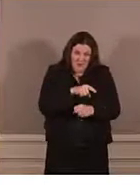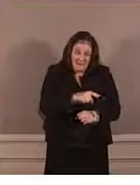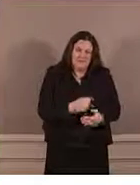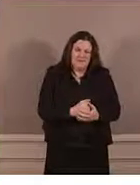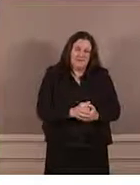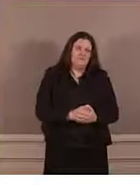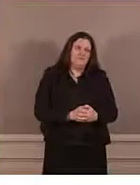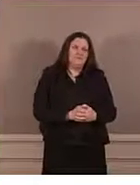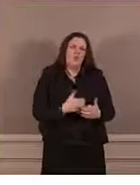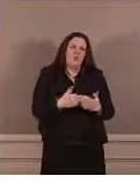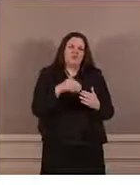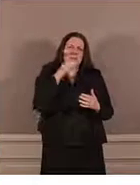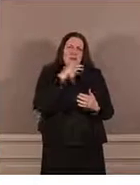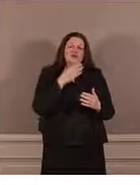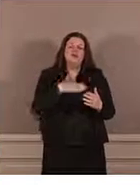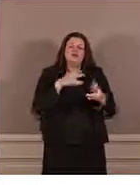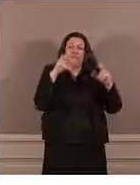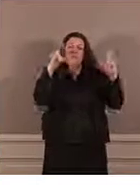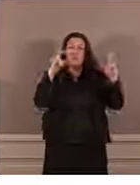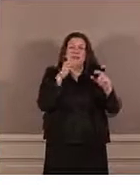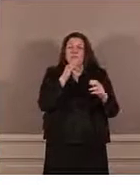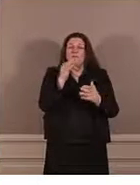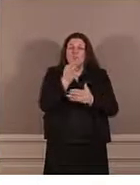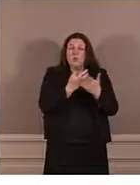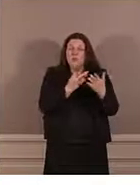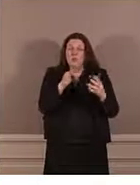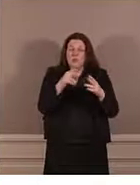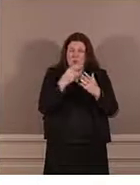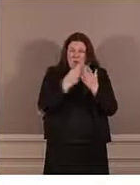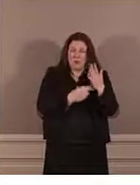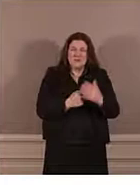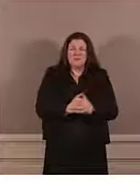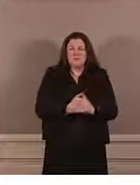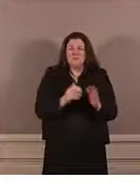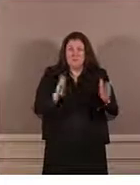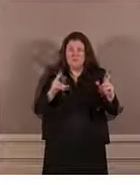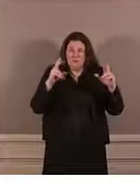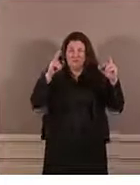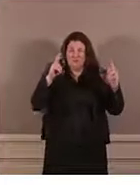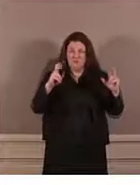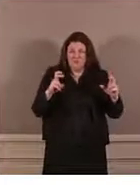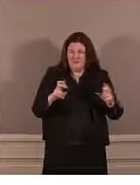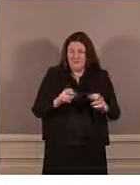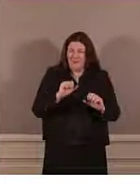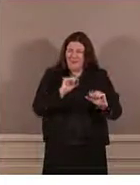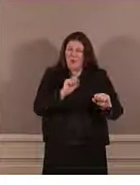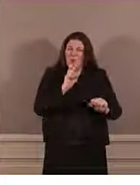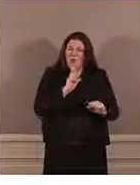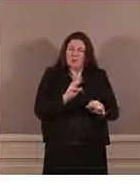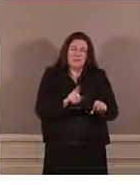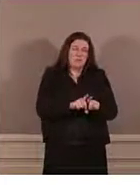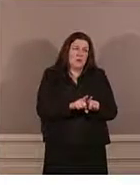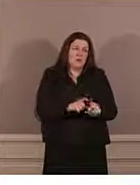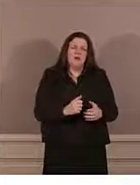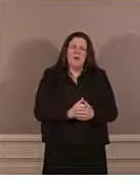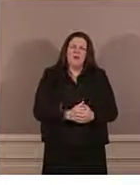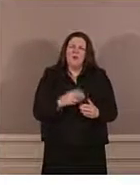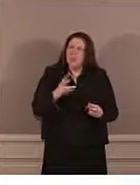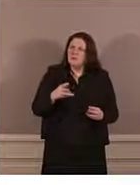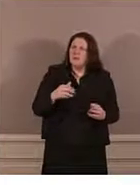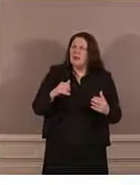So I've just lifted a few here from the report and have put some of them in their words as well. So to be able to try